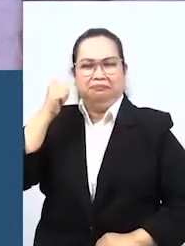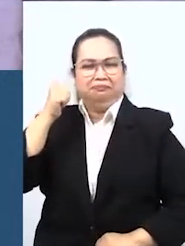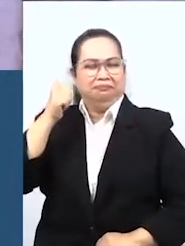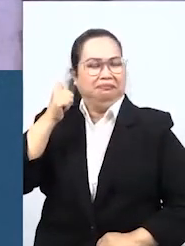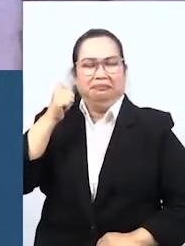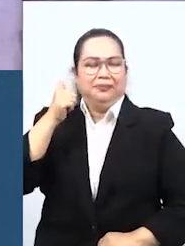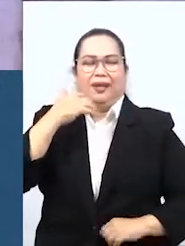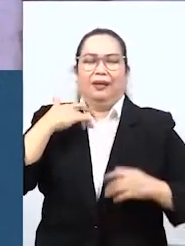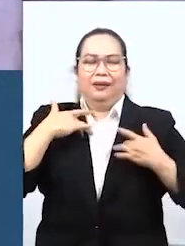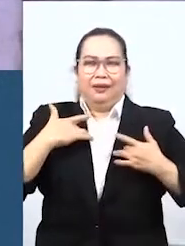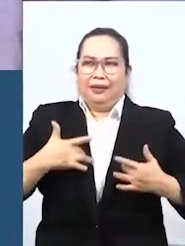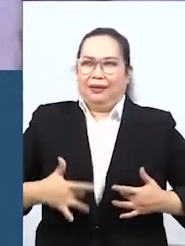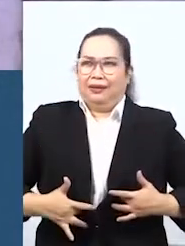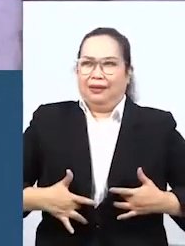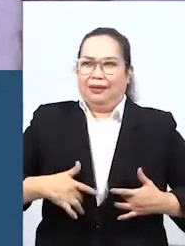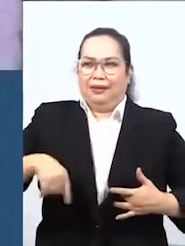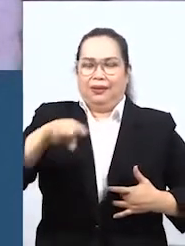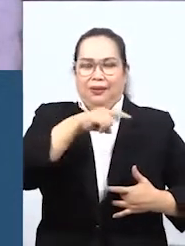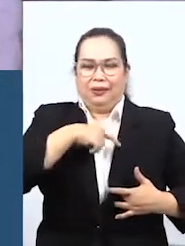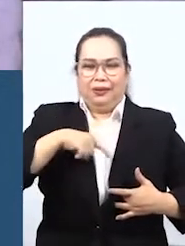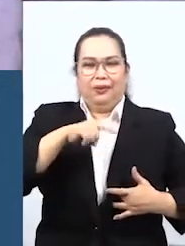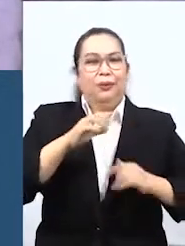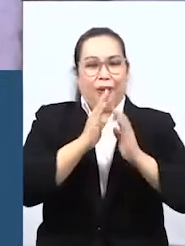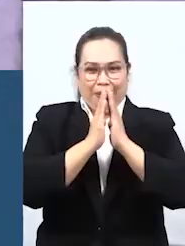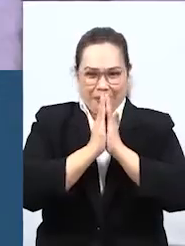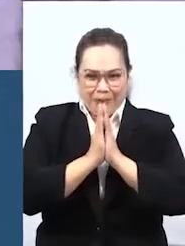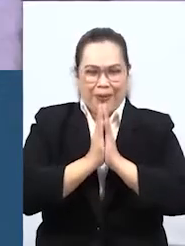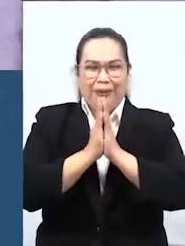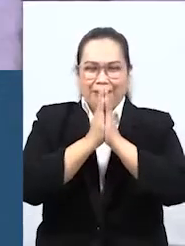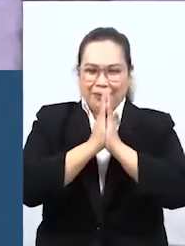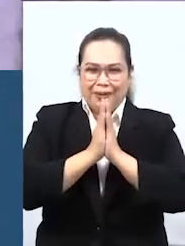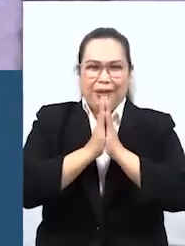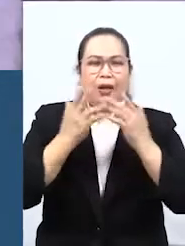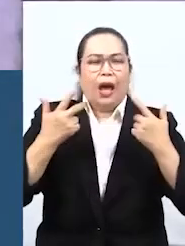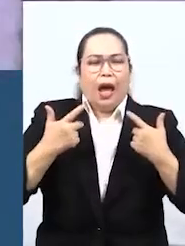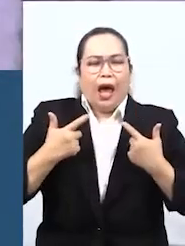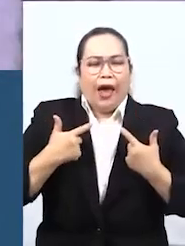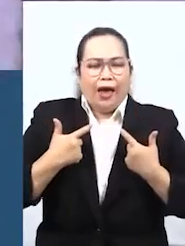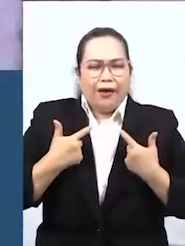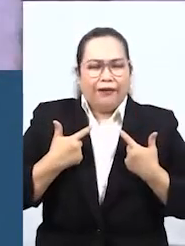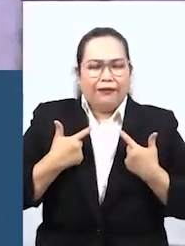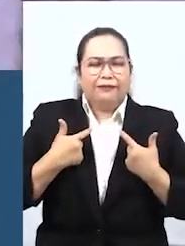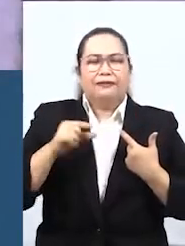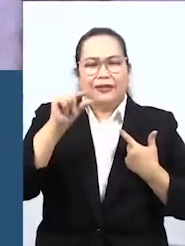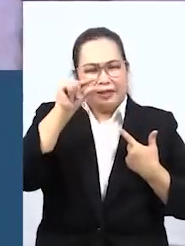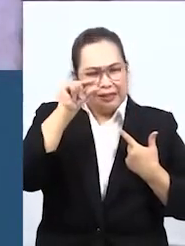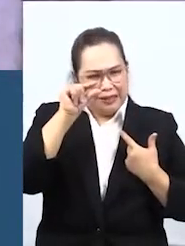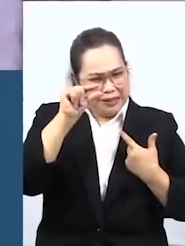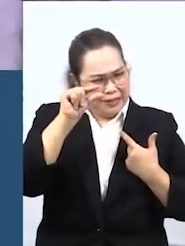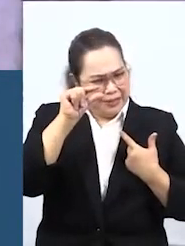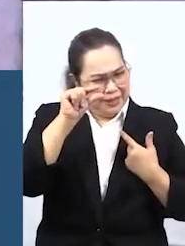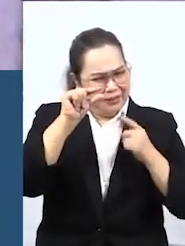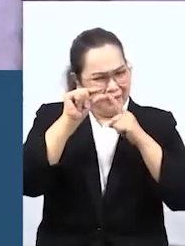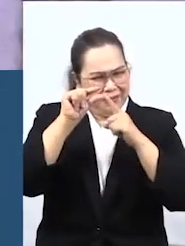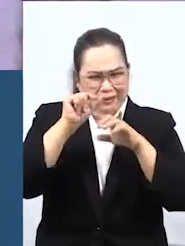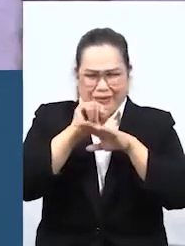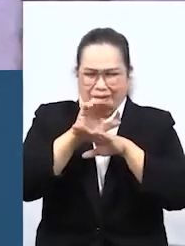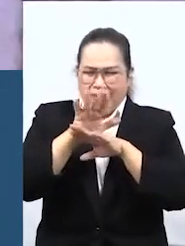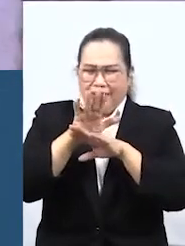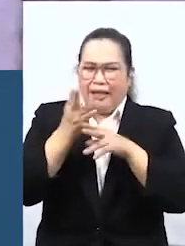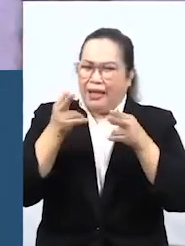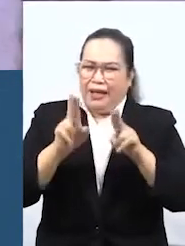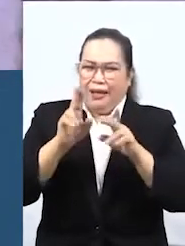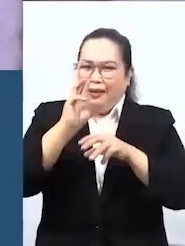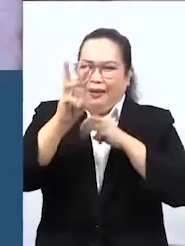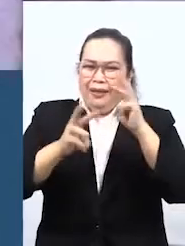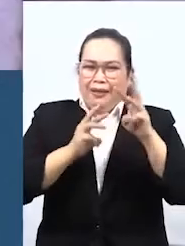become discourage when we pray and pray But there little effect on What's happening out there